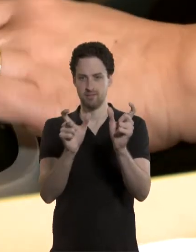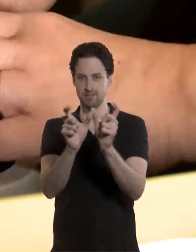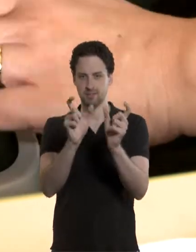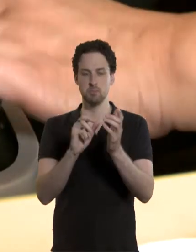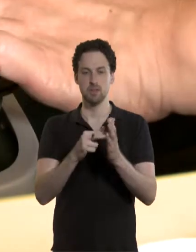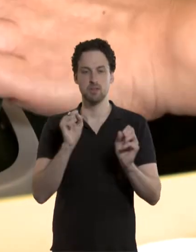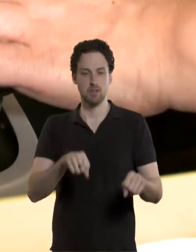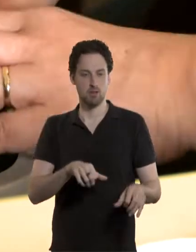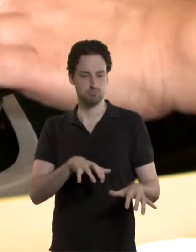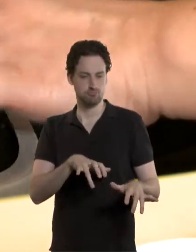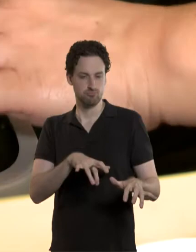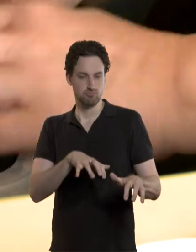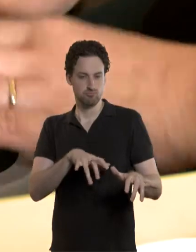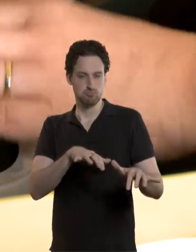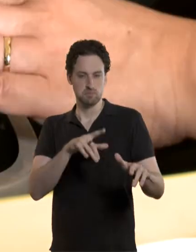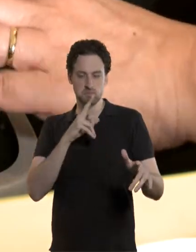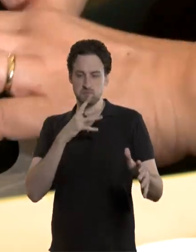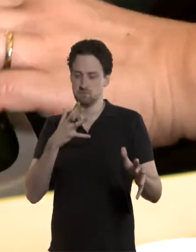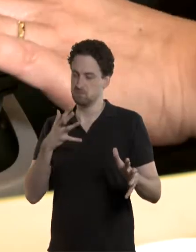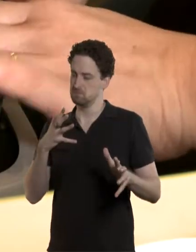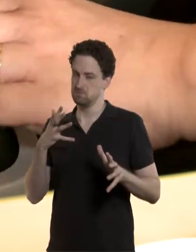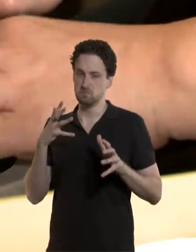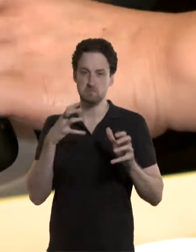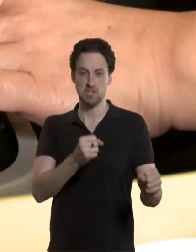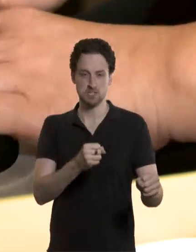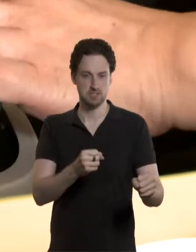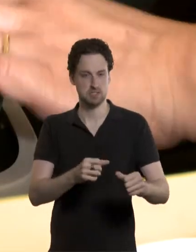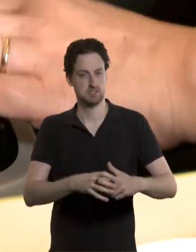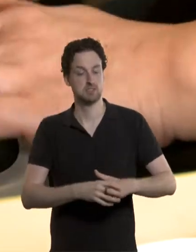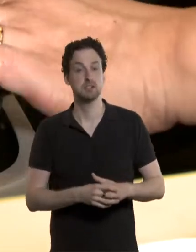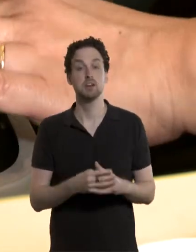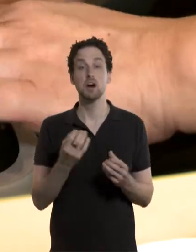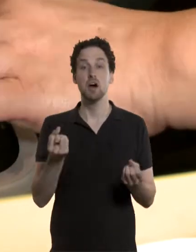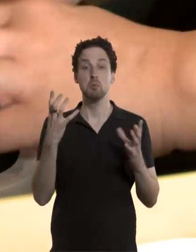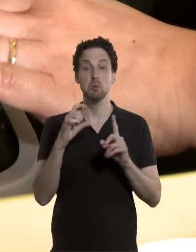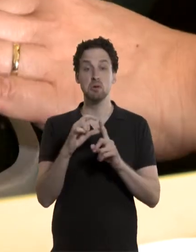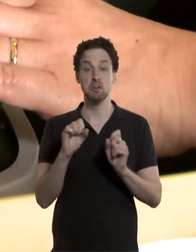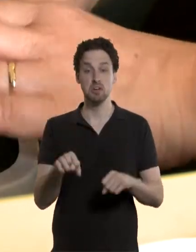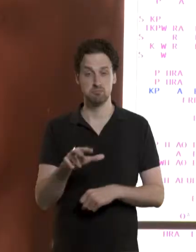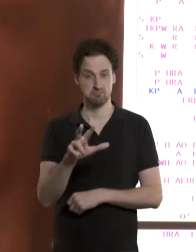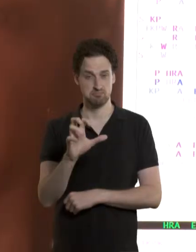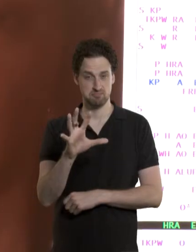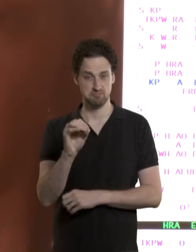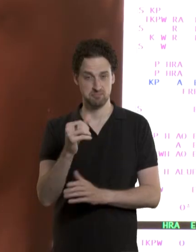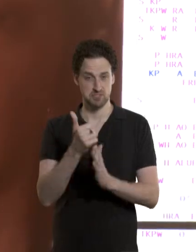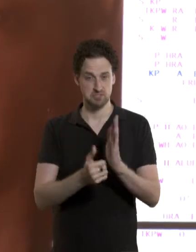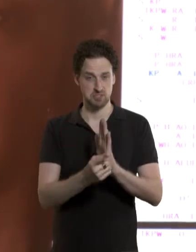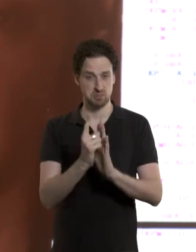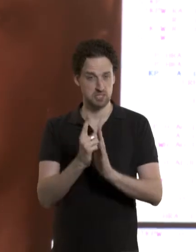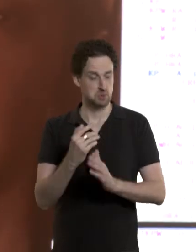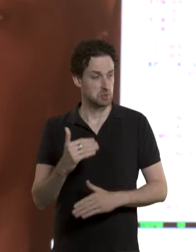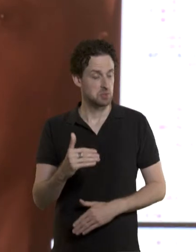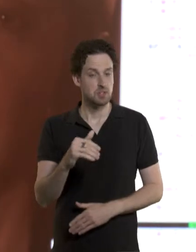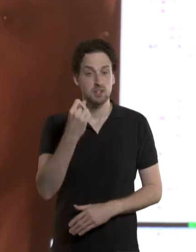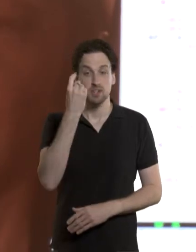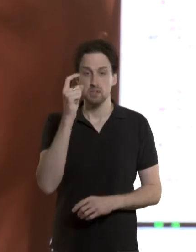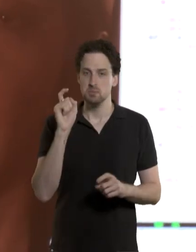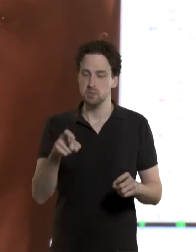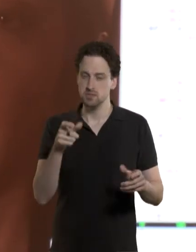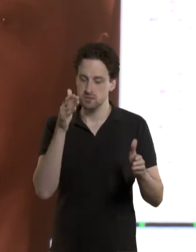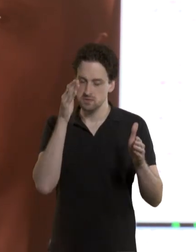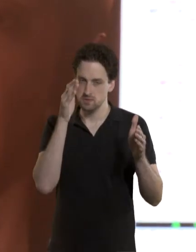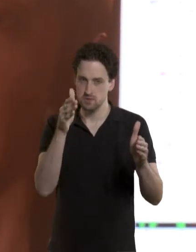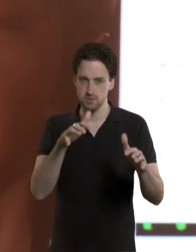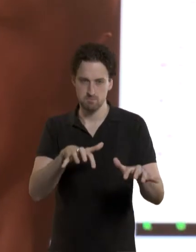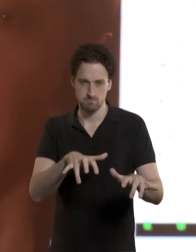that allows the stenographer to produce up to 350 words per minute. It takes a lot of focus to caption.